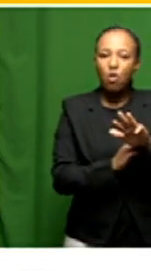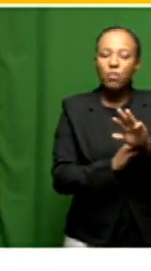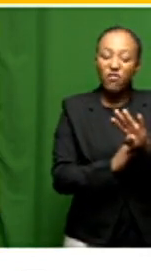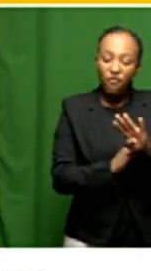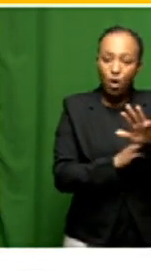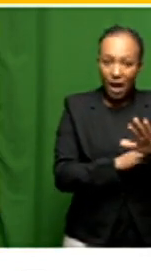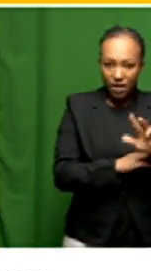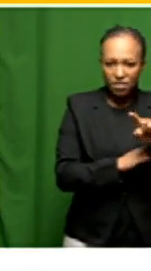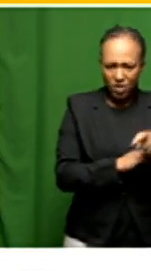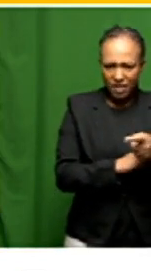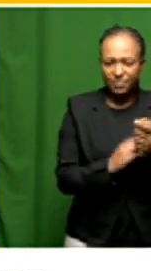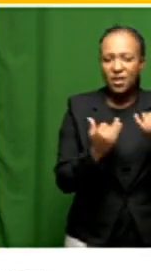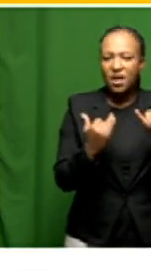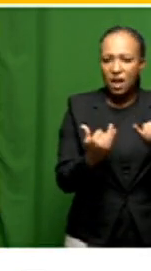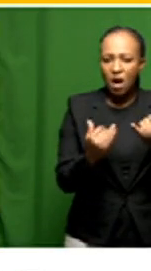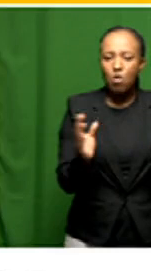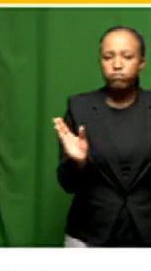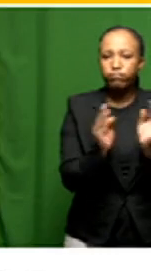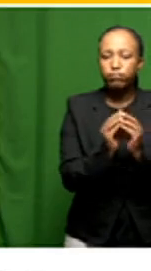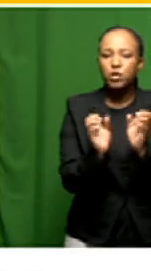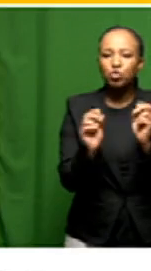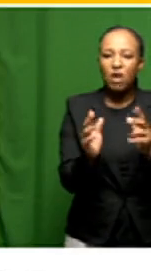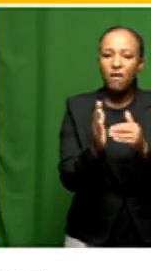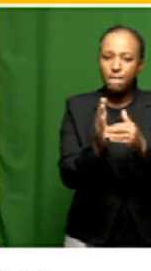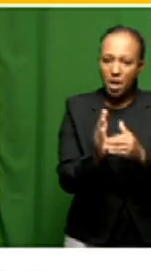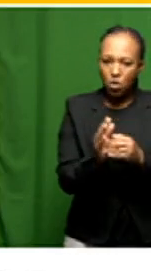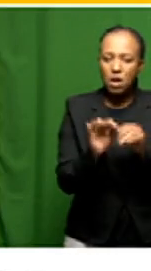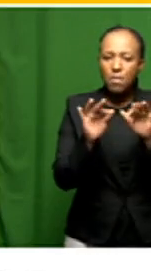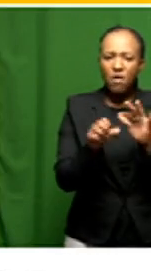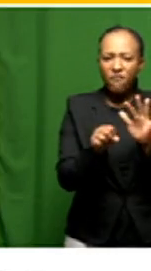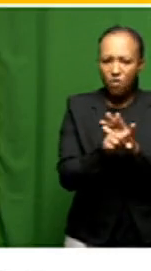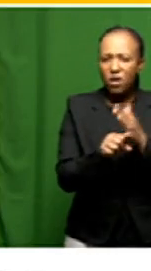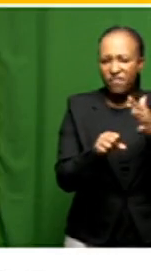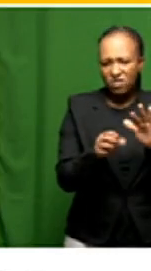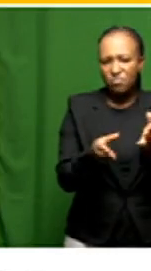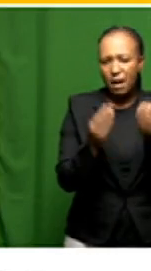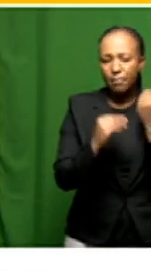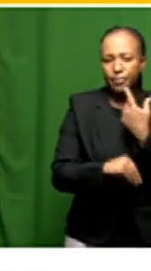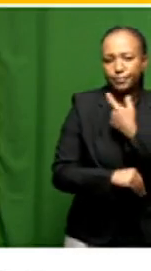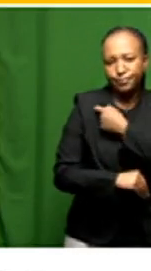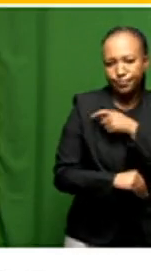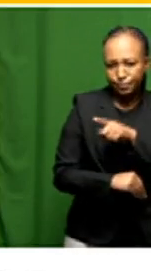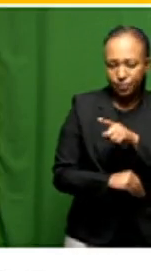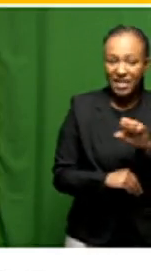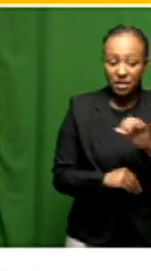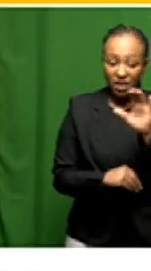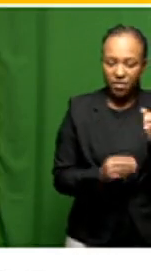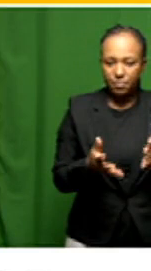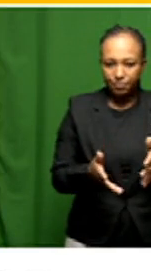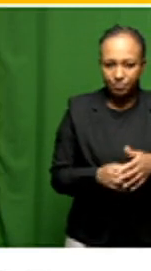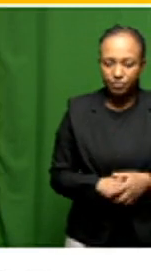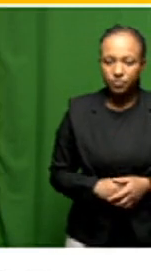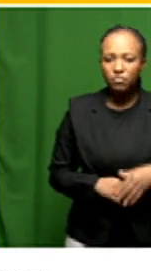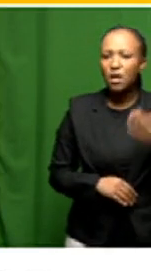17,349,000. Now, of these, over 12 million people are now fully vaccinated here in South Africa. It has